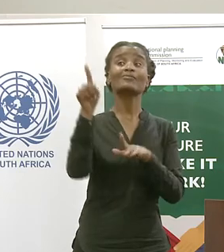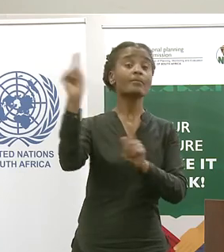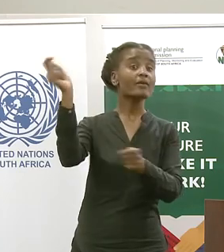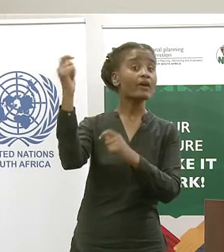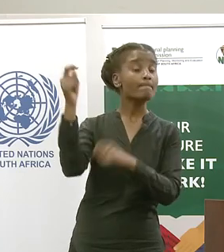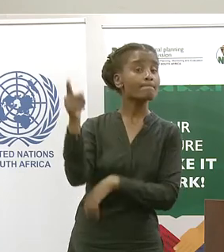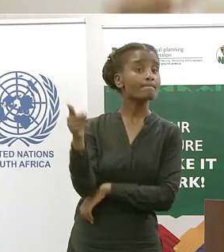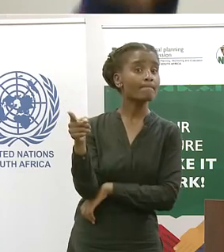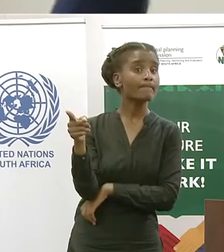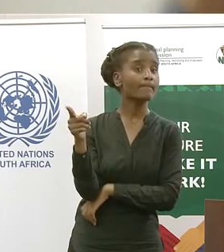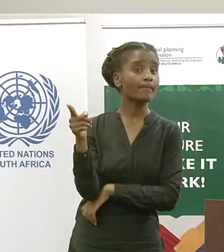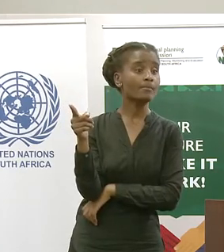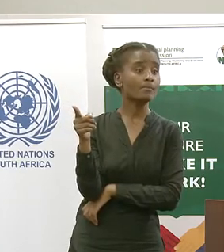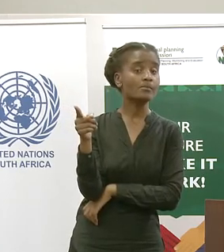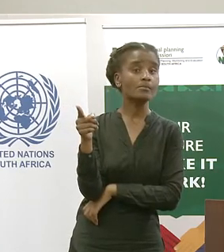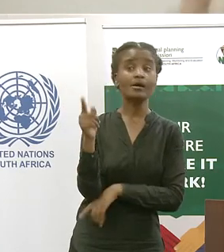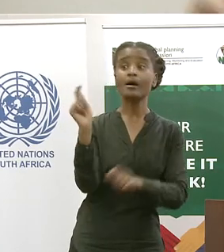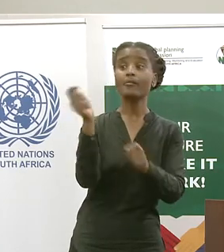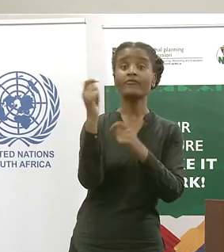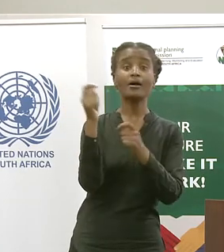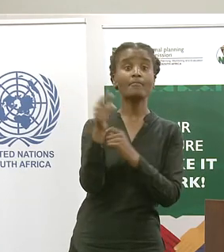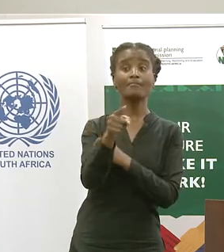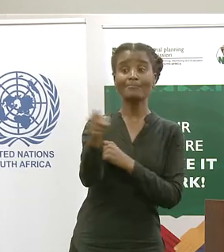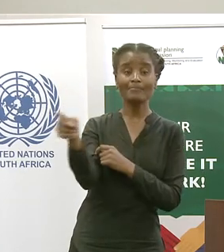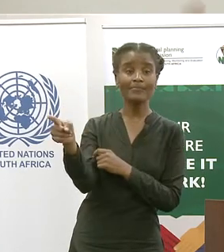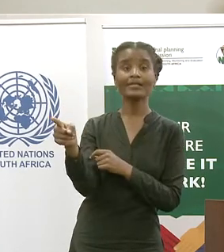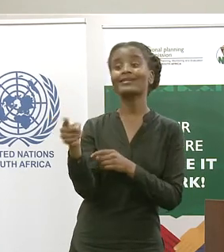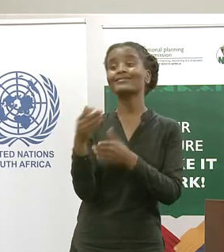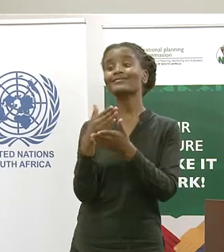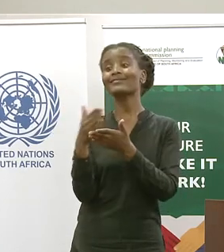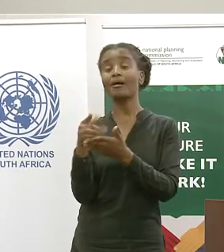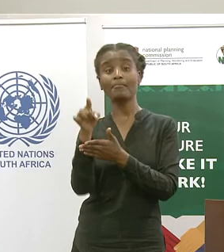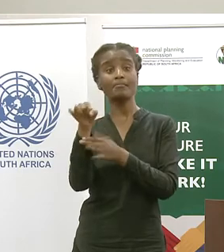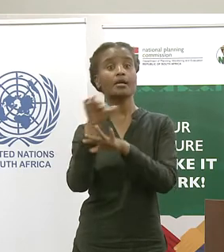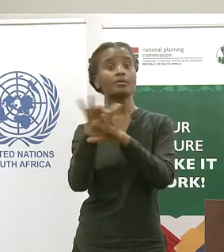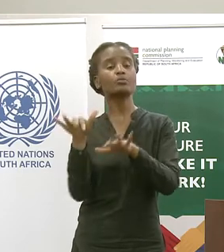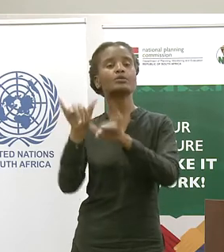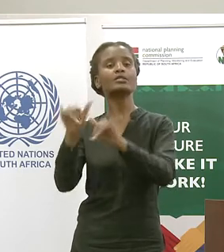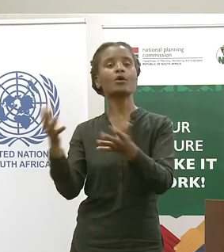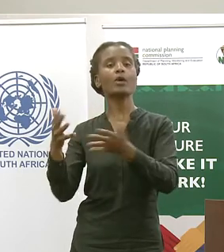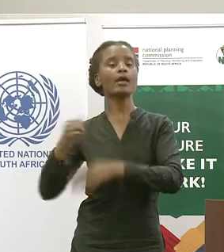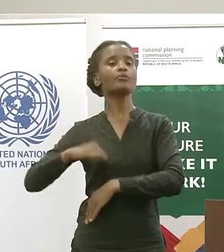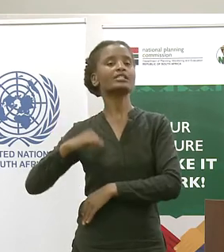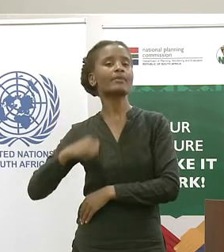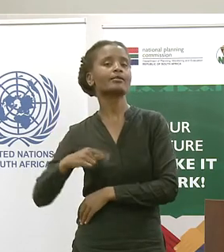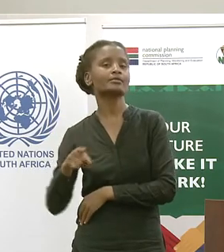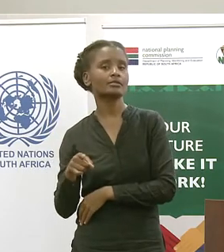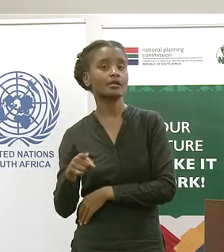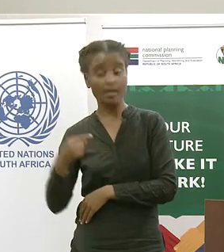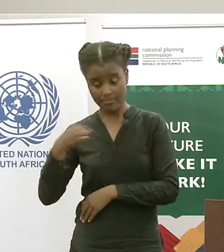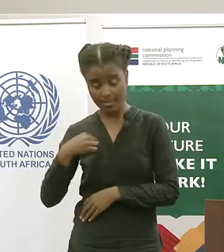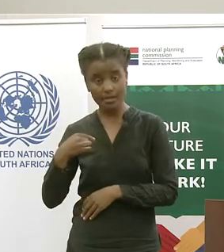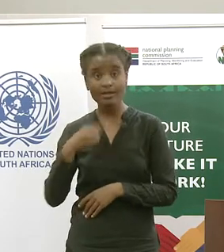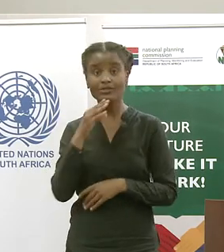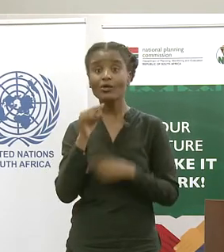areas and the people that they are under those municipalities, and I'm talking a pure experience